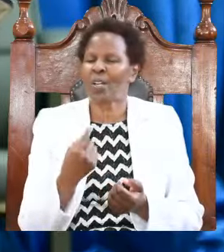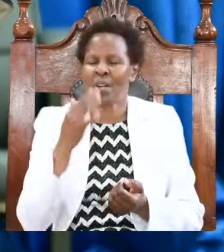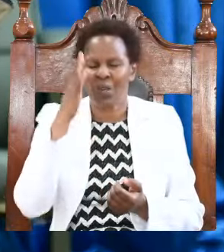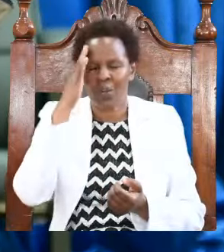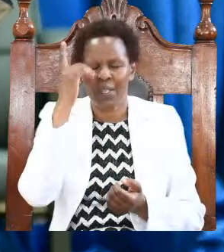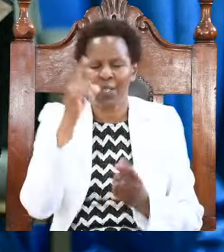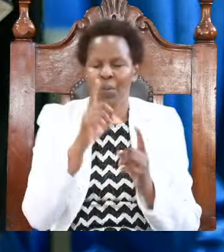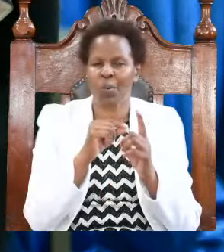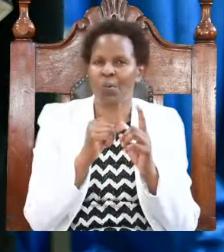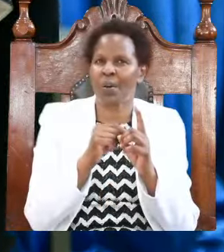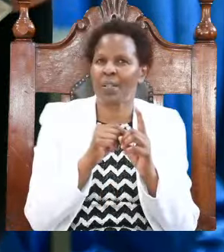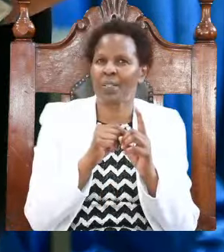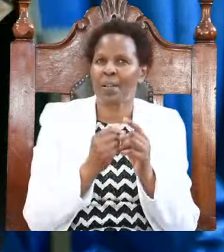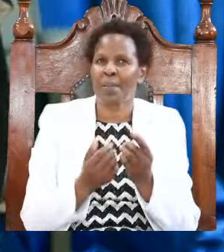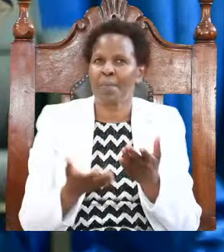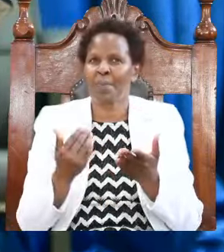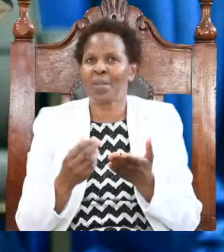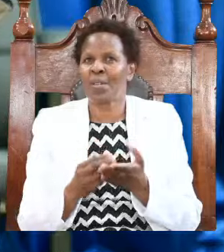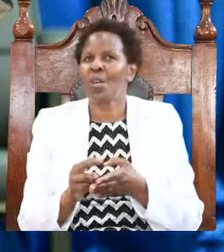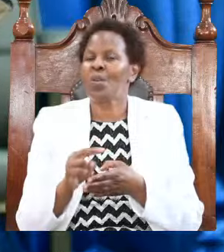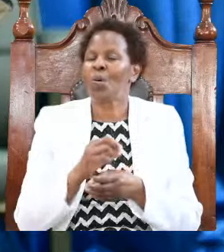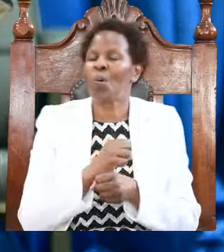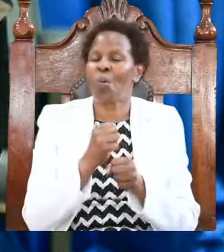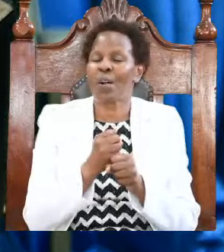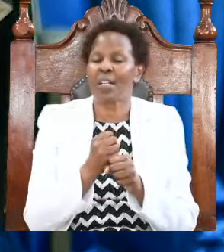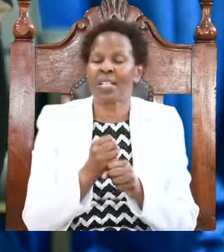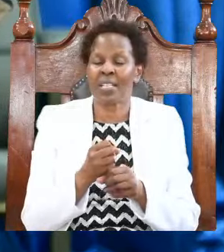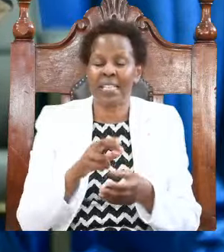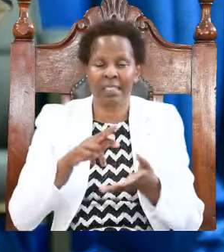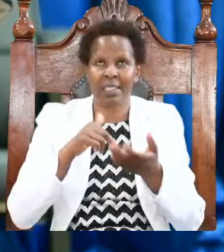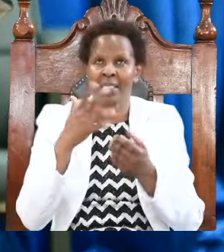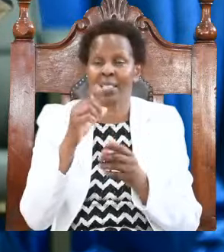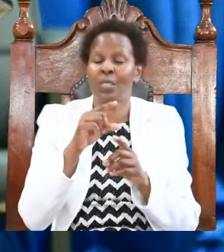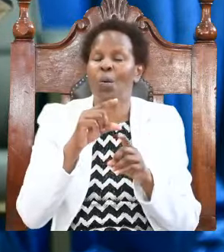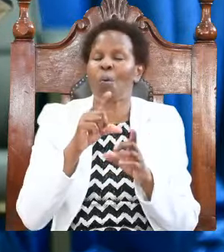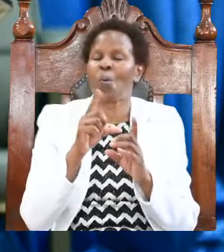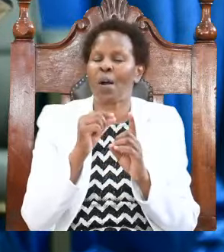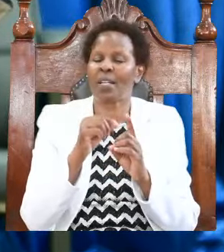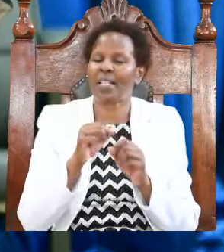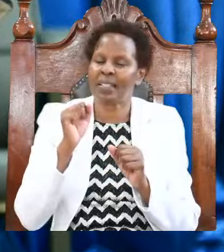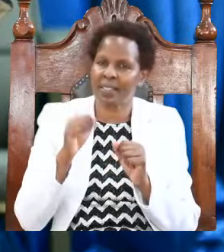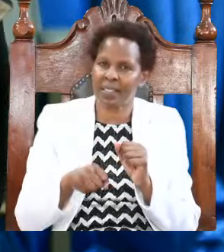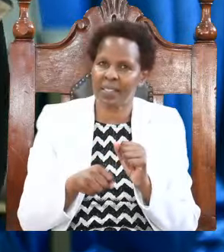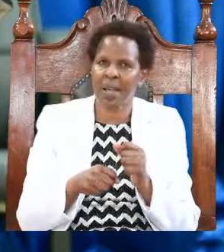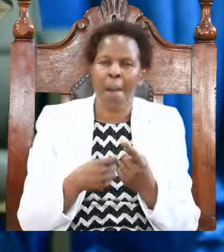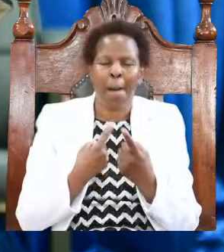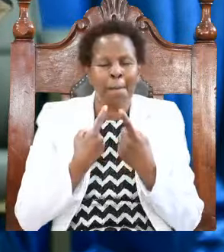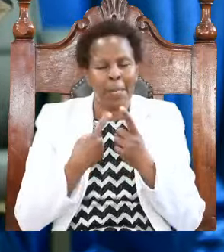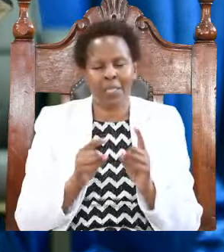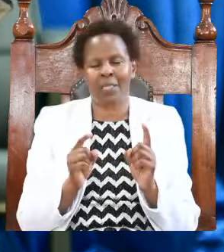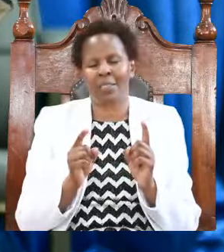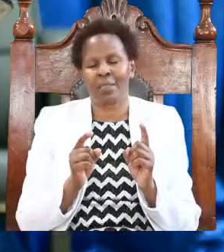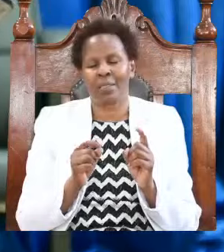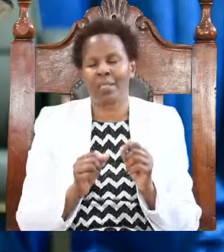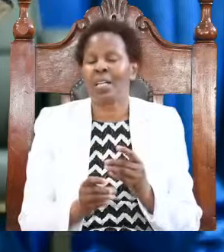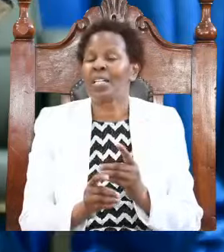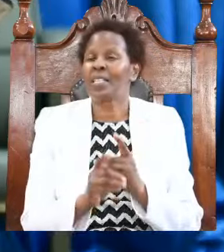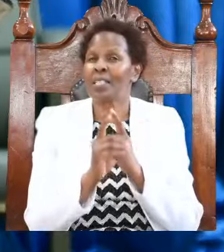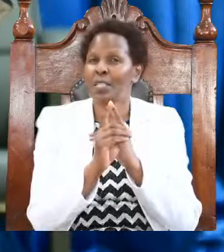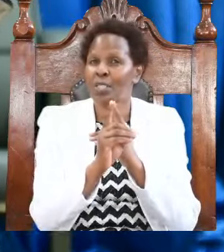of God. You can invest in reading the Word of God, yes, because that's what we've talked about. But discipleship isn't